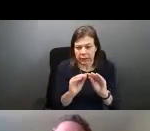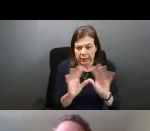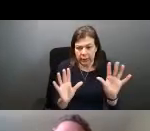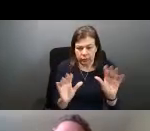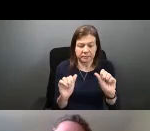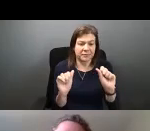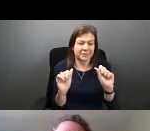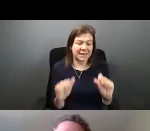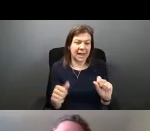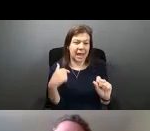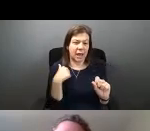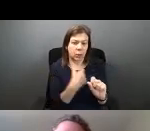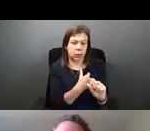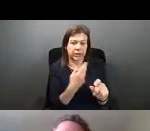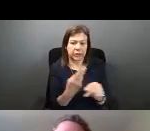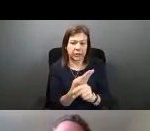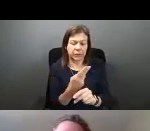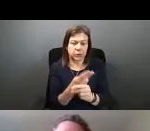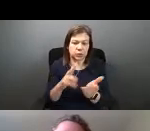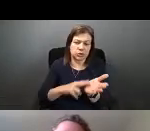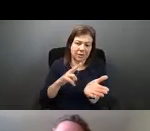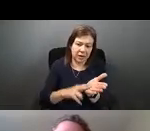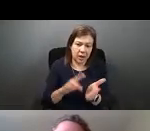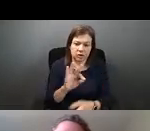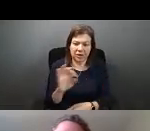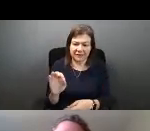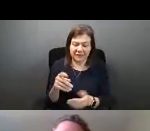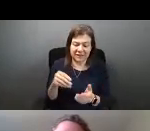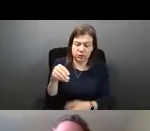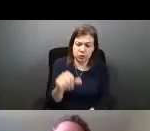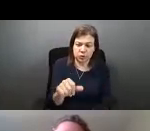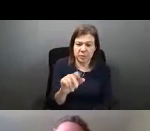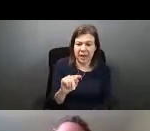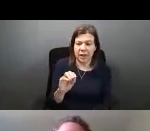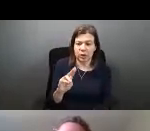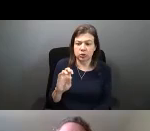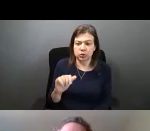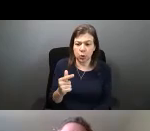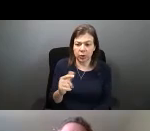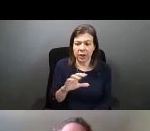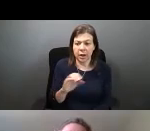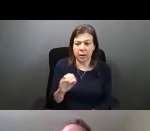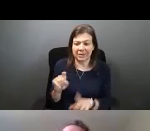can we use the contract fee to pay a touring company as a presenting venue?